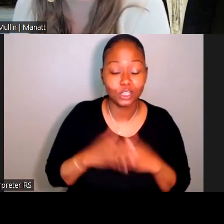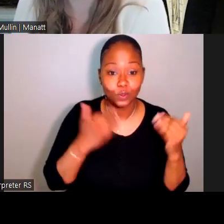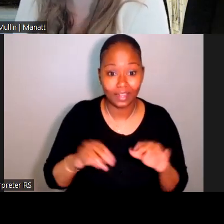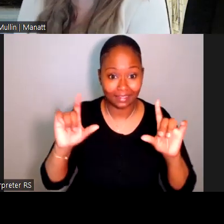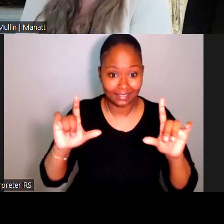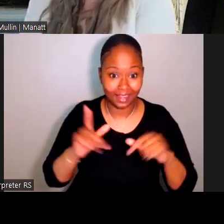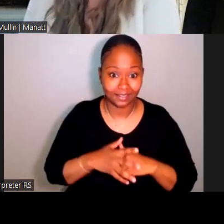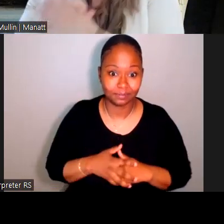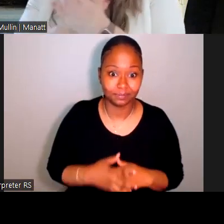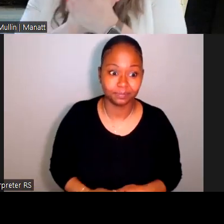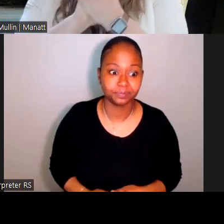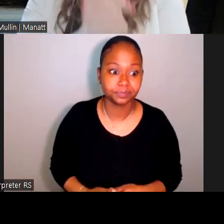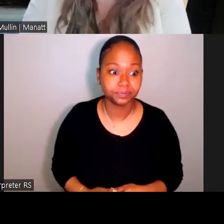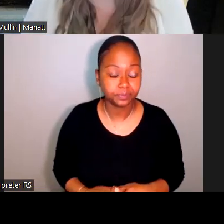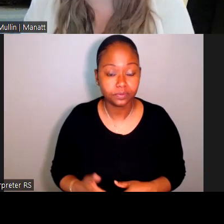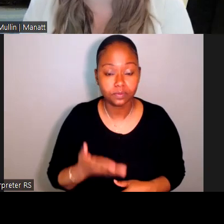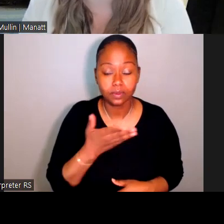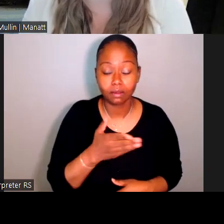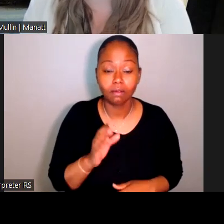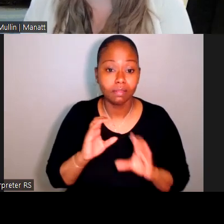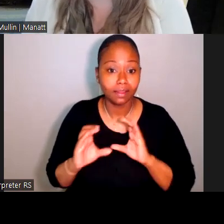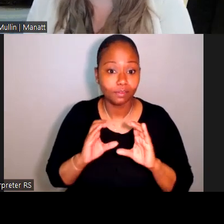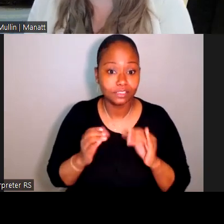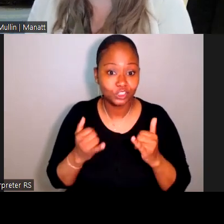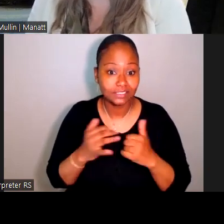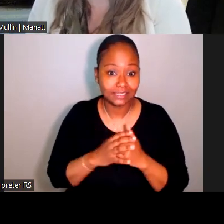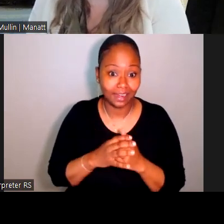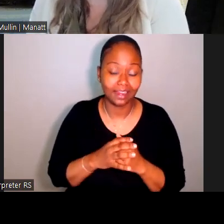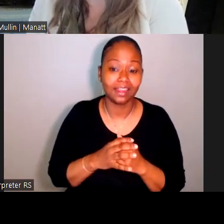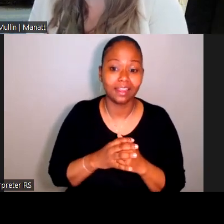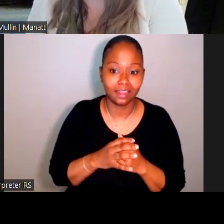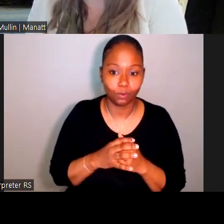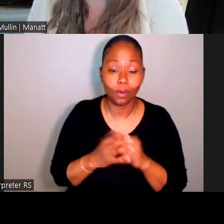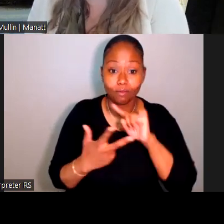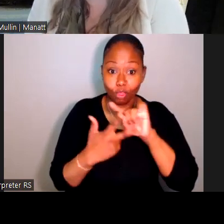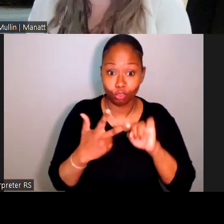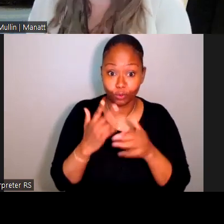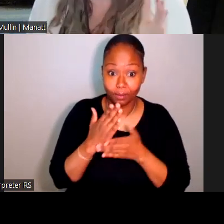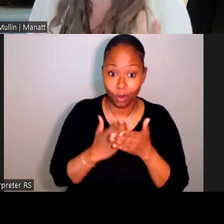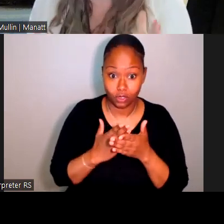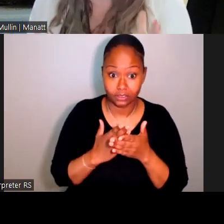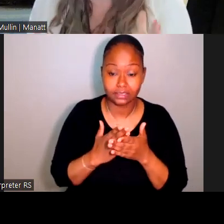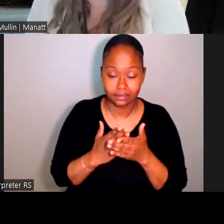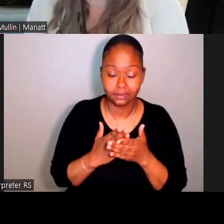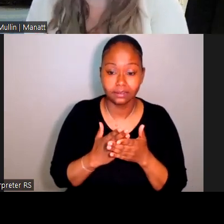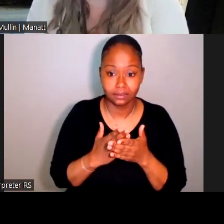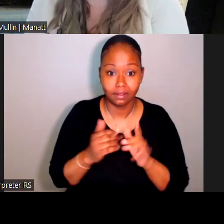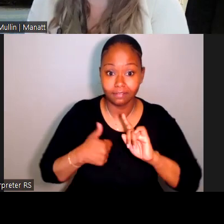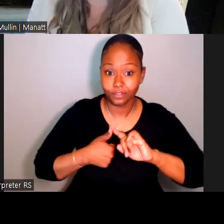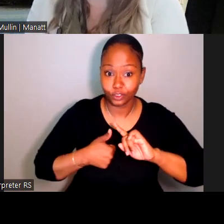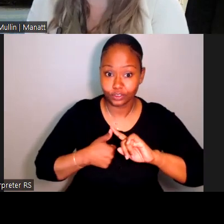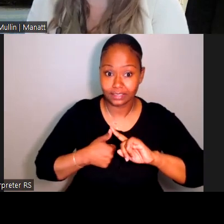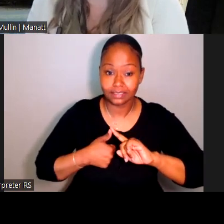slide. So the conversation today is going to be split into 3 parts. We're going to start first